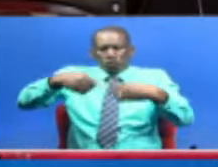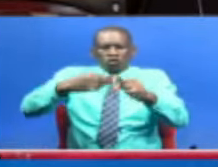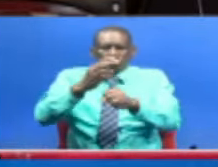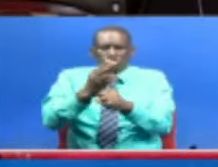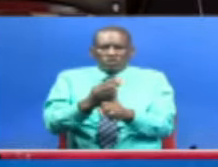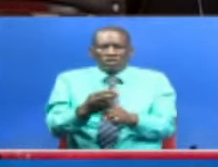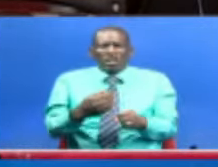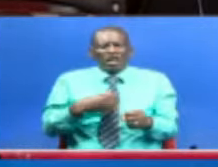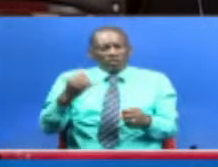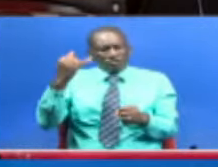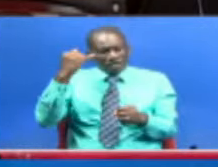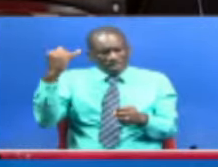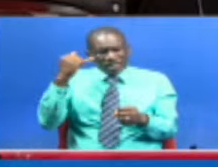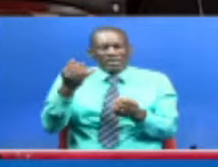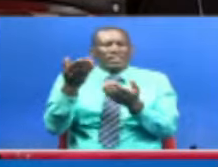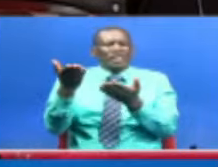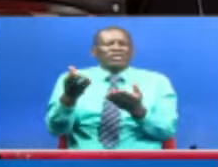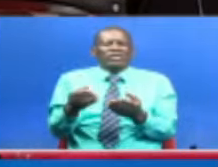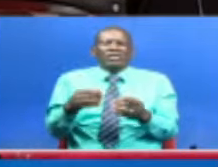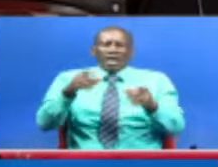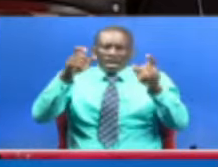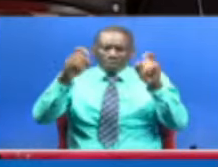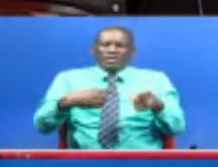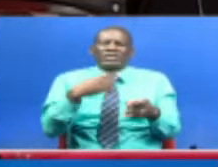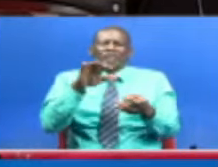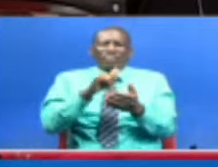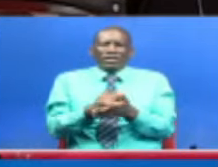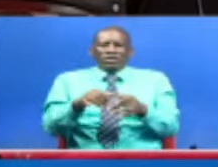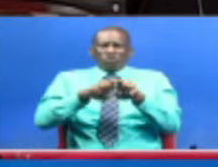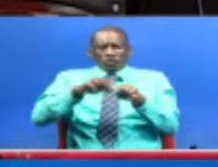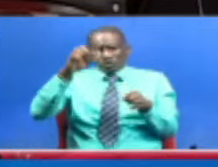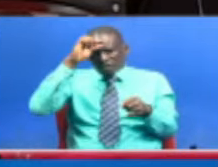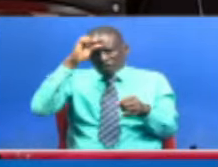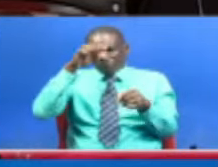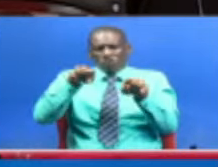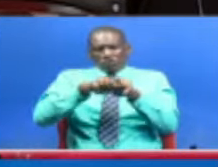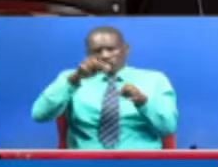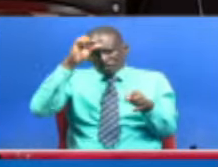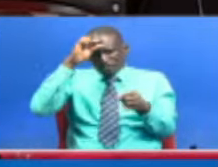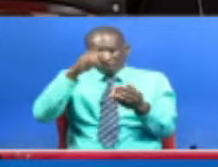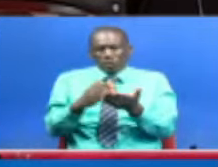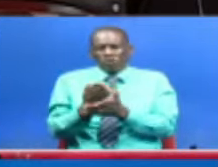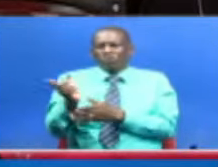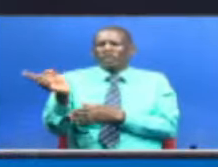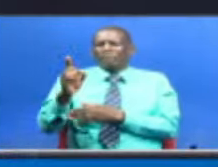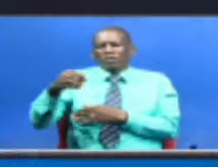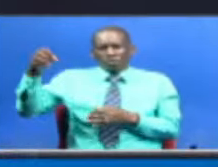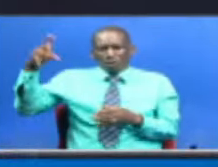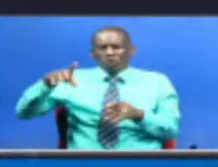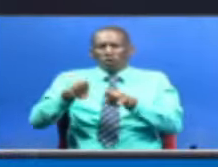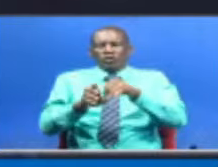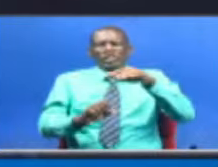creative solutions. But I must say that I think even the government, through the ministry, is also supporting